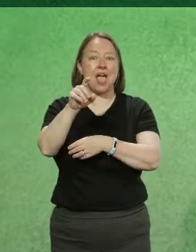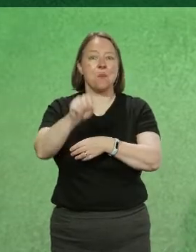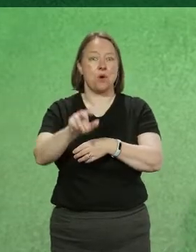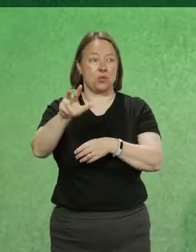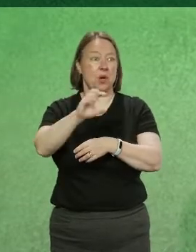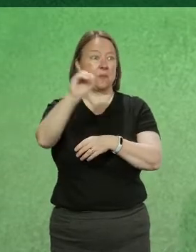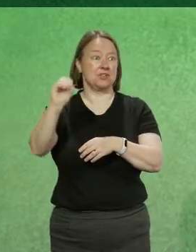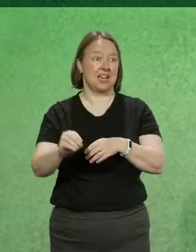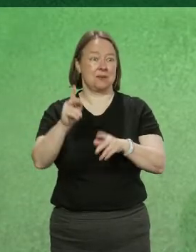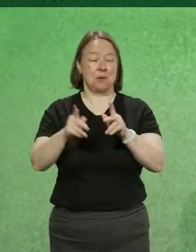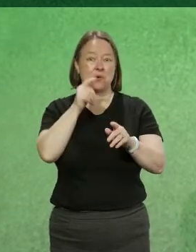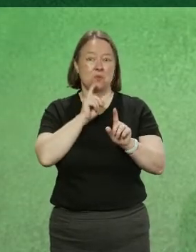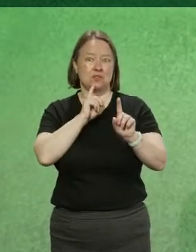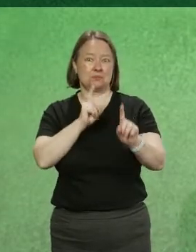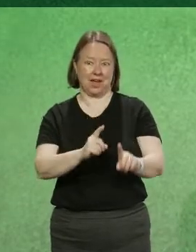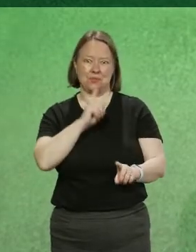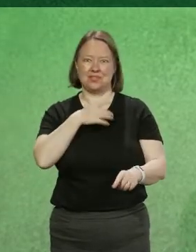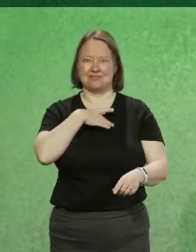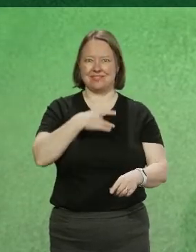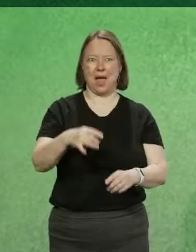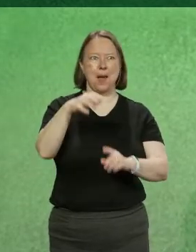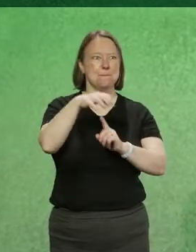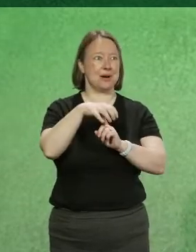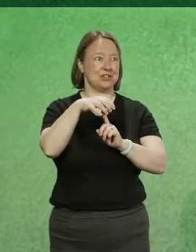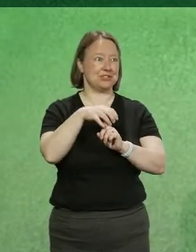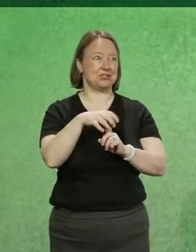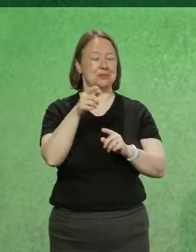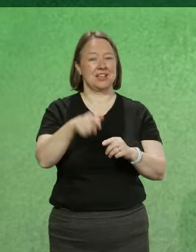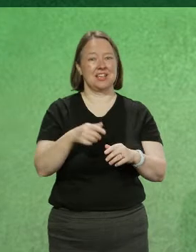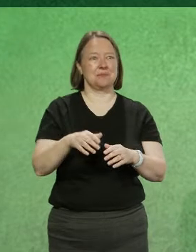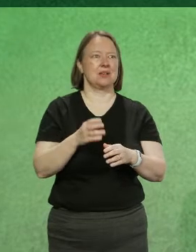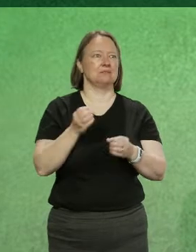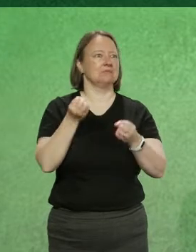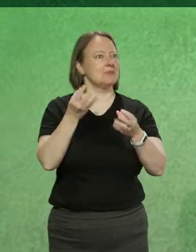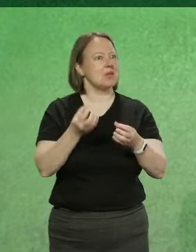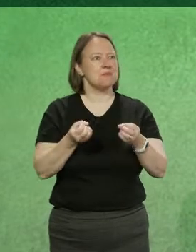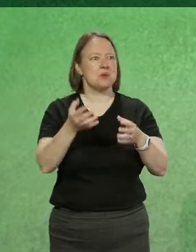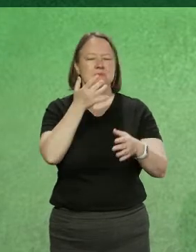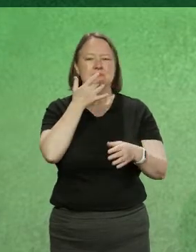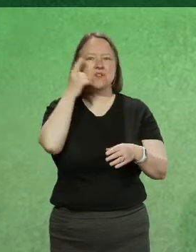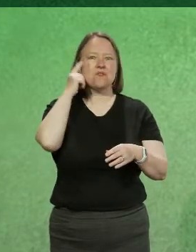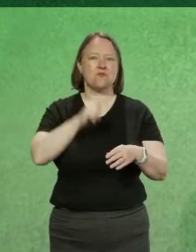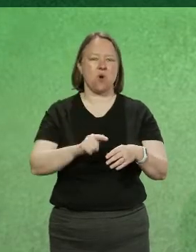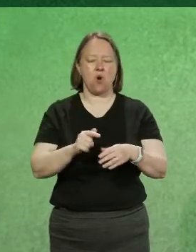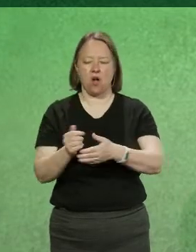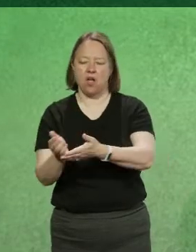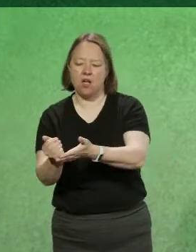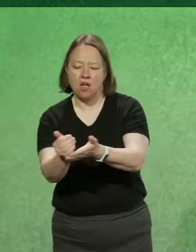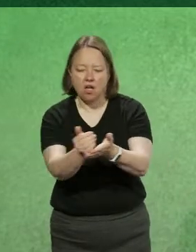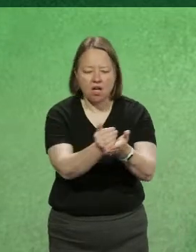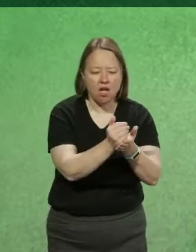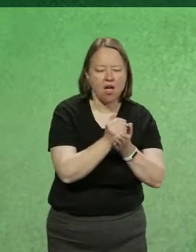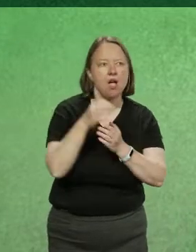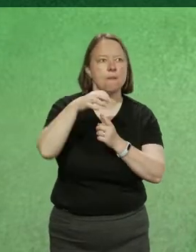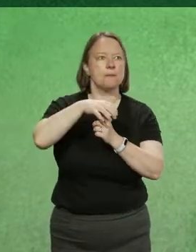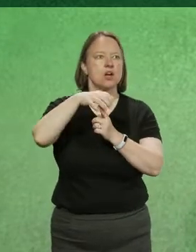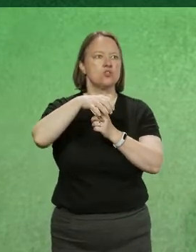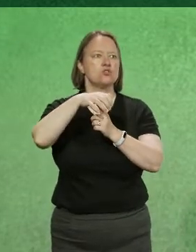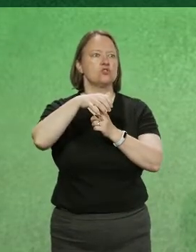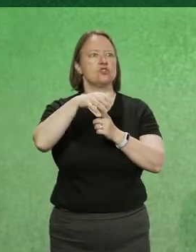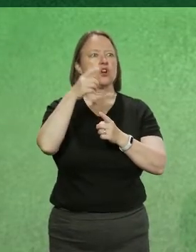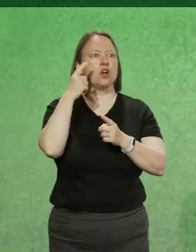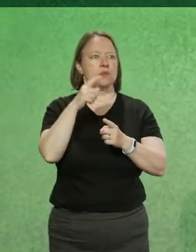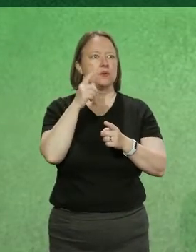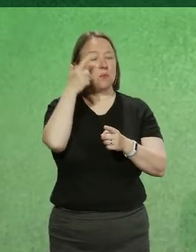88.3% of the respondents like mushrooms. And there has been this increasing preference for cultivated mushrooms, considering the